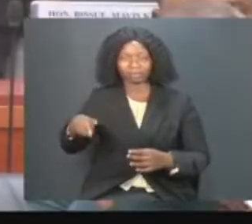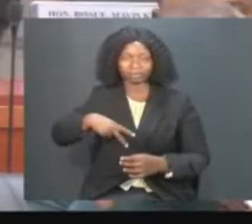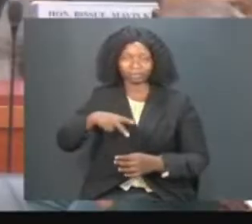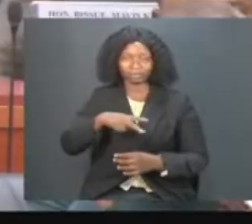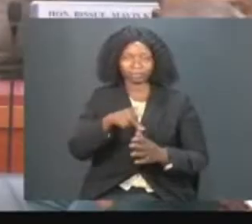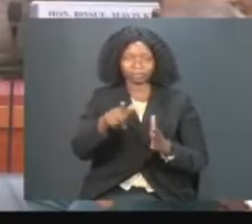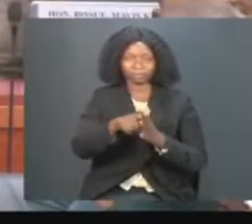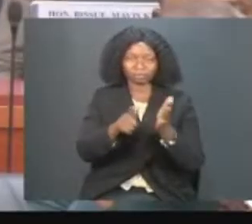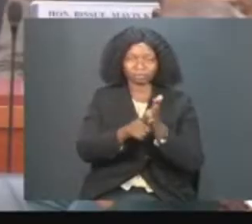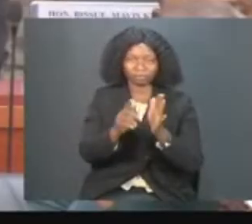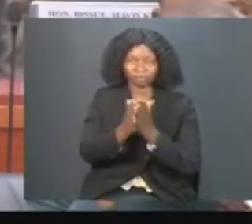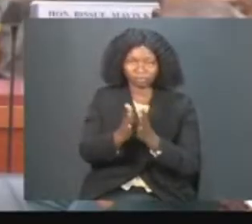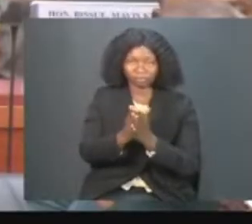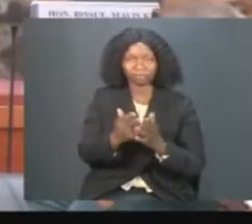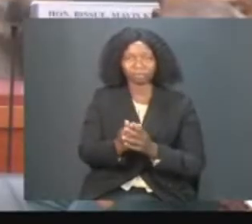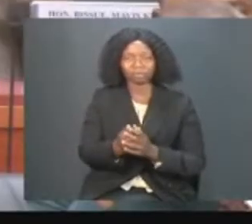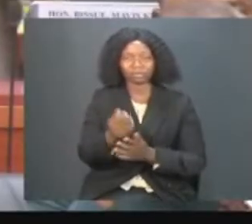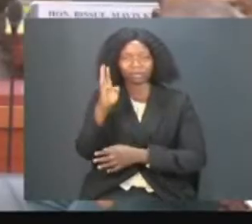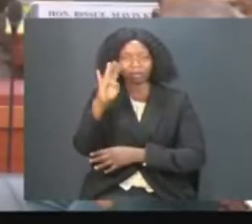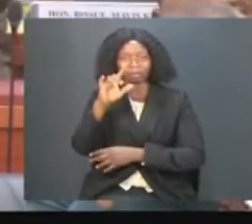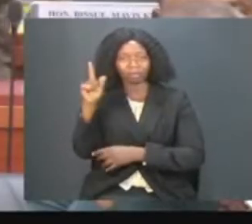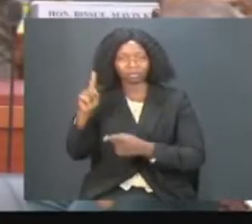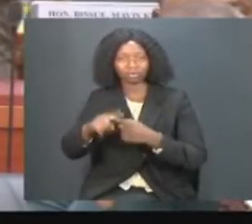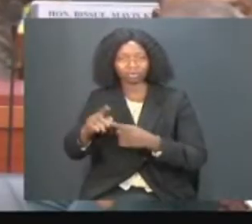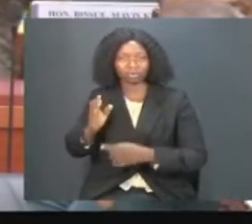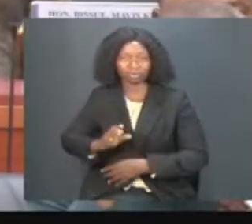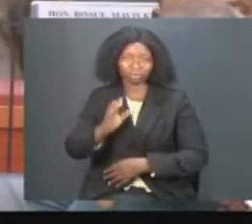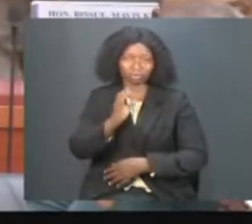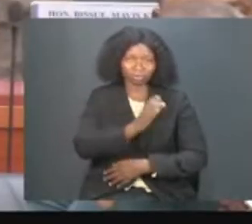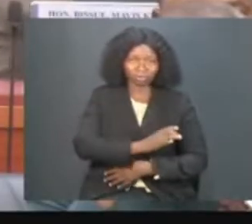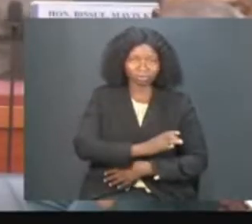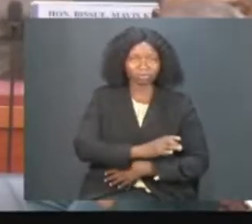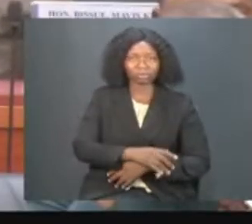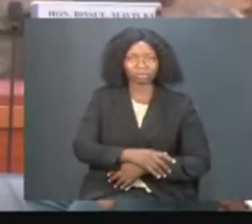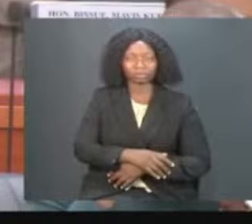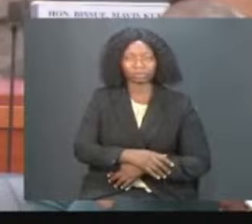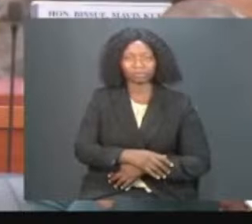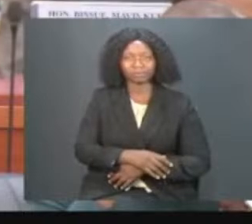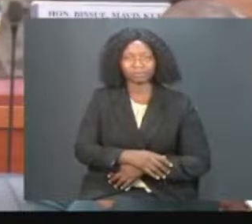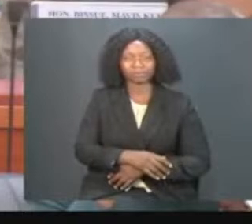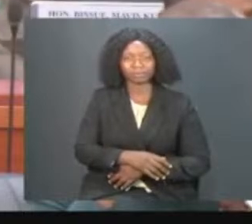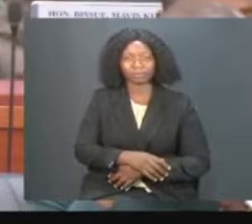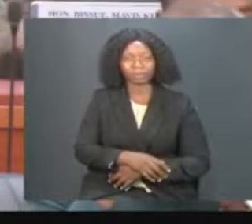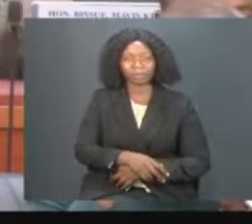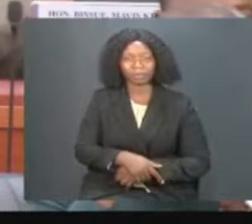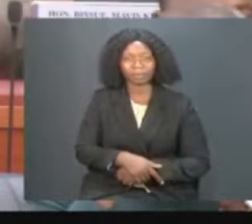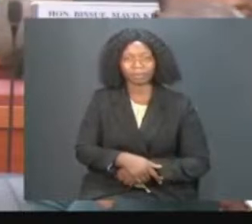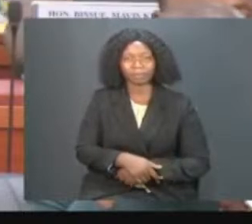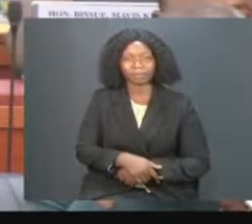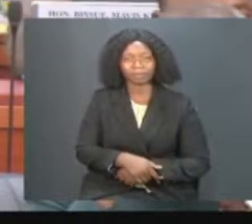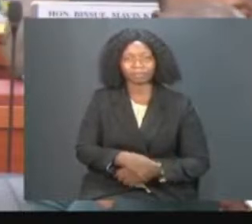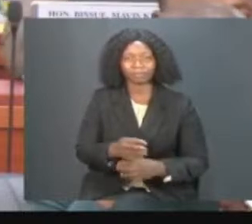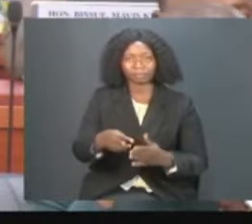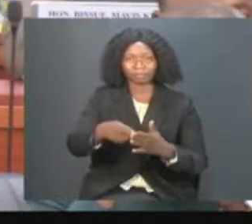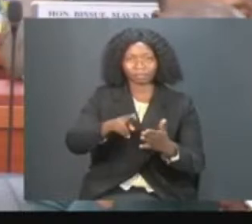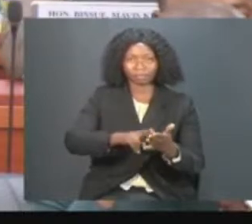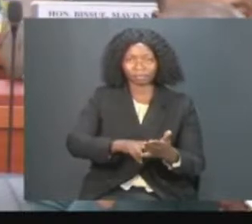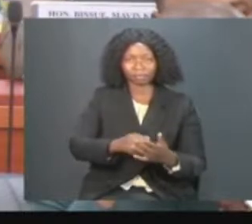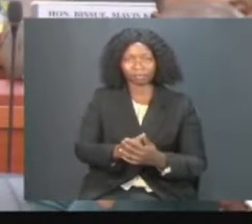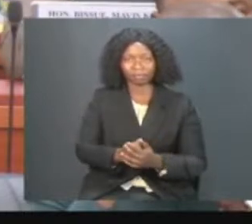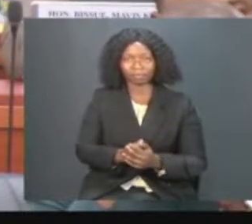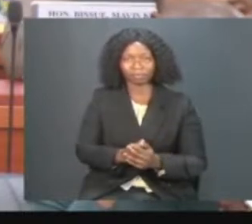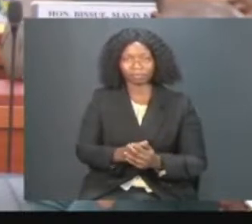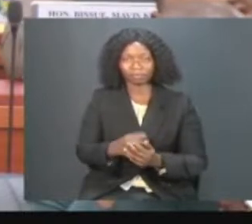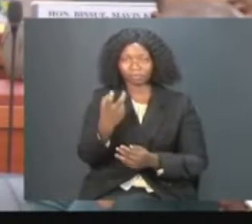Honourable Speaker referred the bill to the Committee on Constitutional and Legal Affairs for consideration and report to plenary.